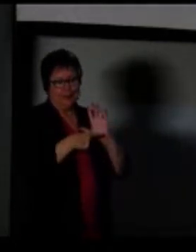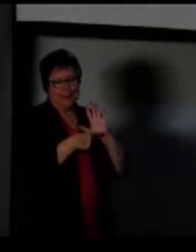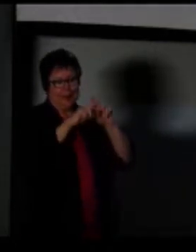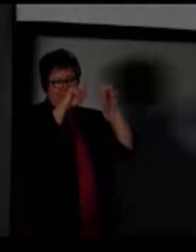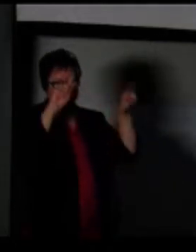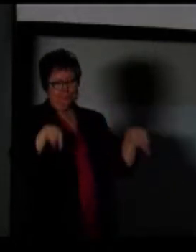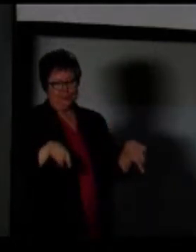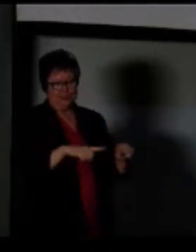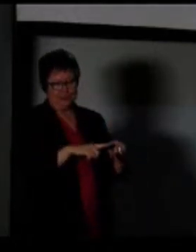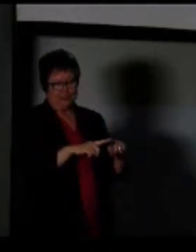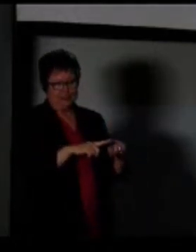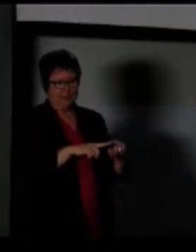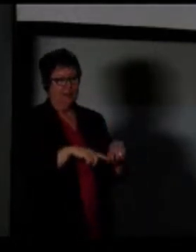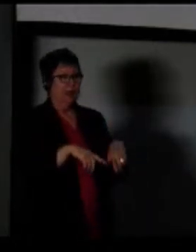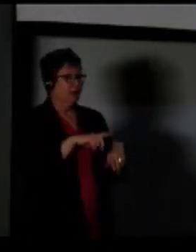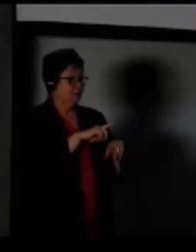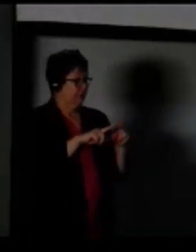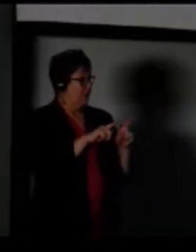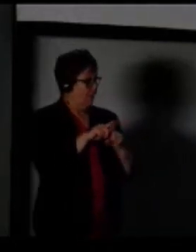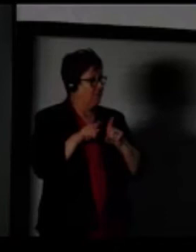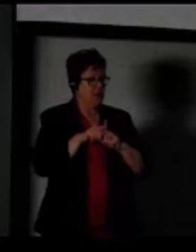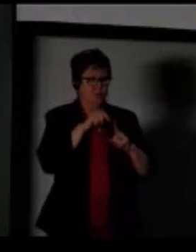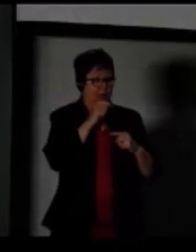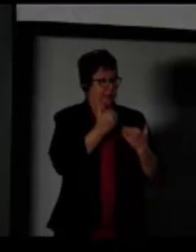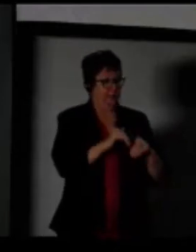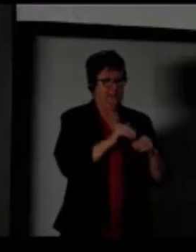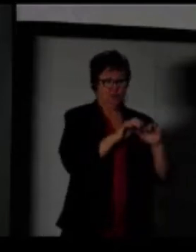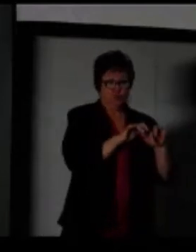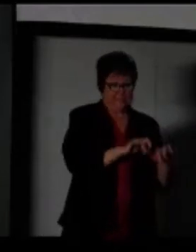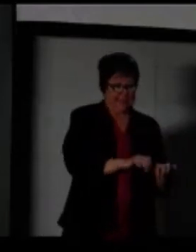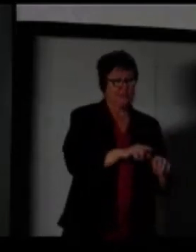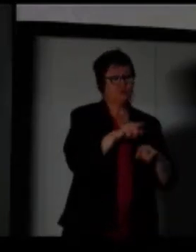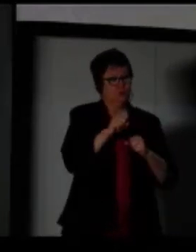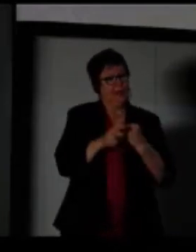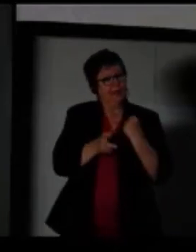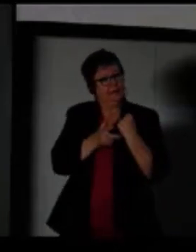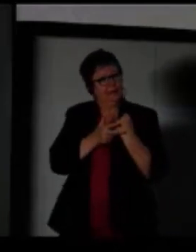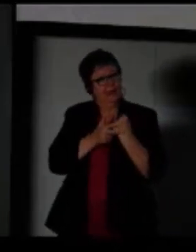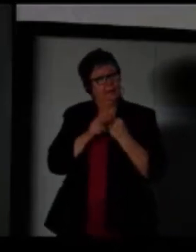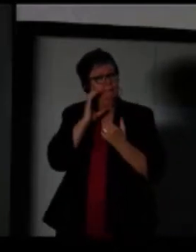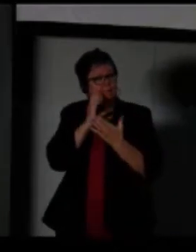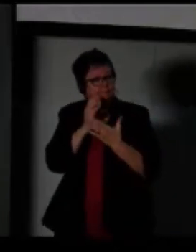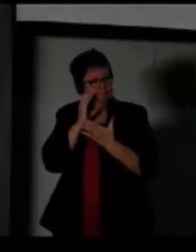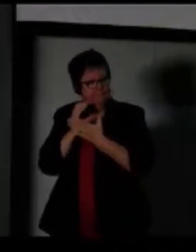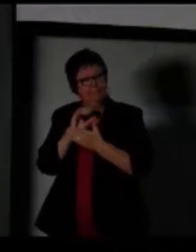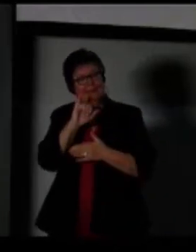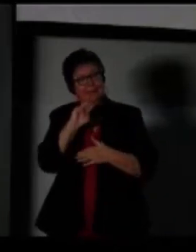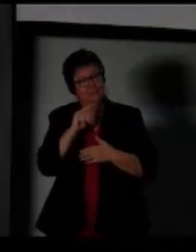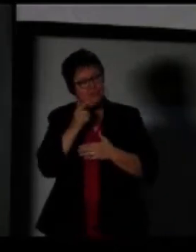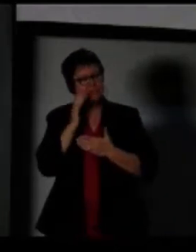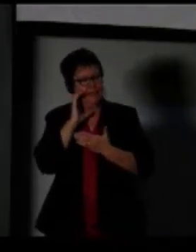in a similar way you can collect high-res images for each object.